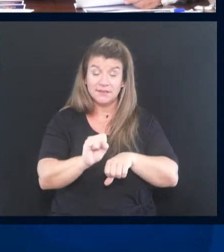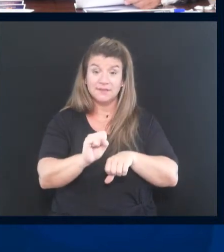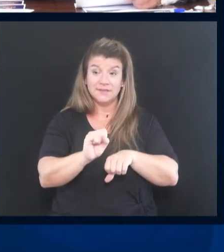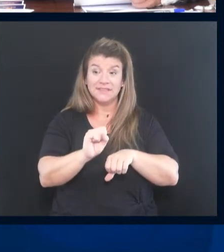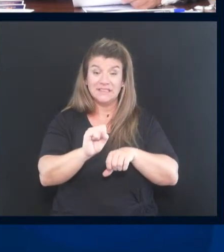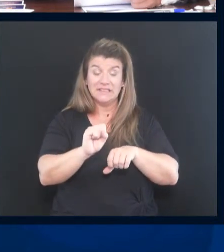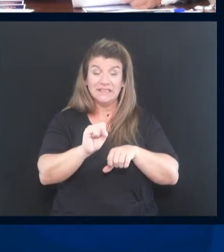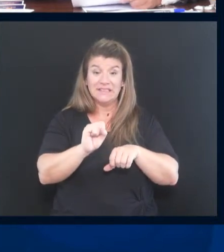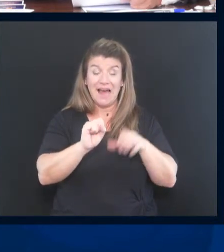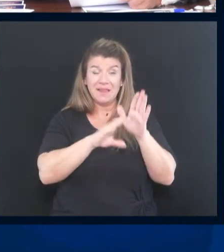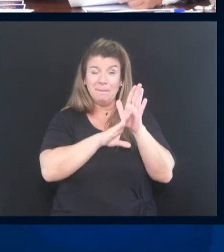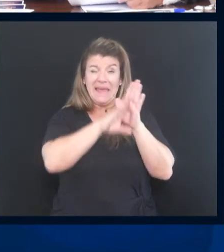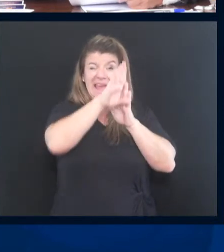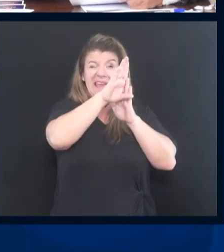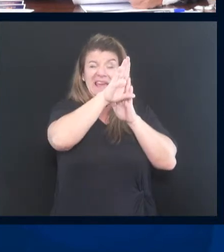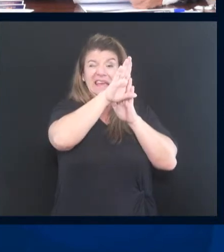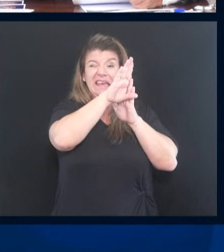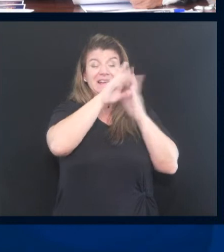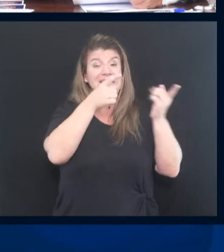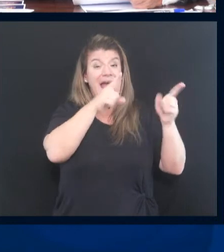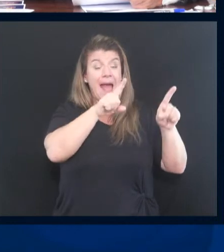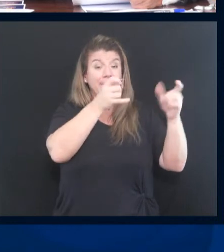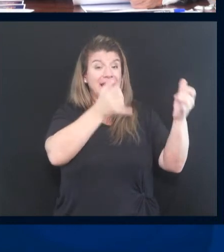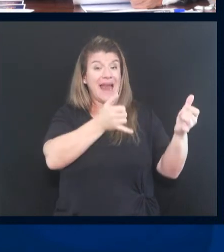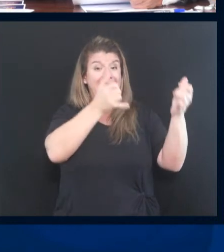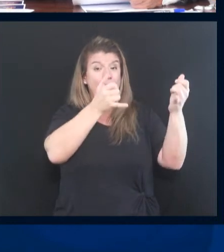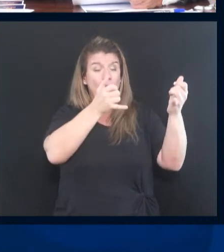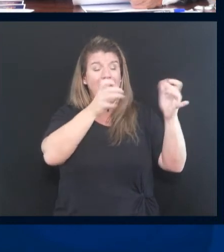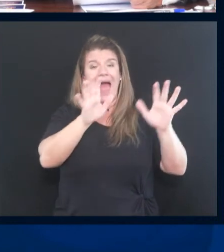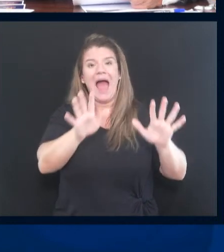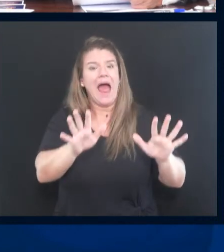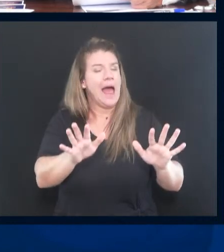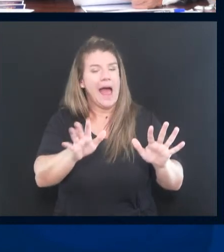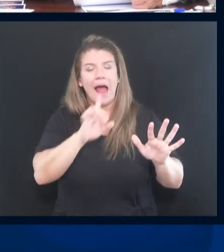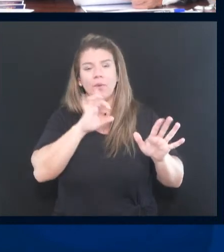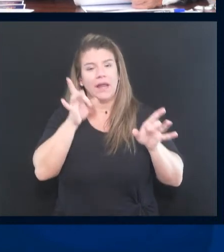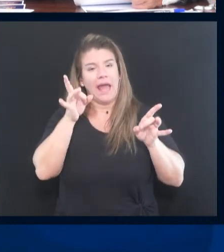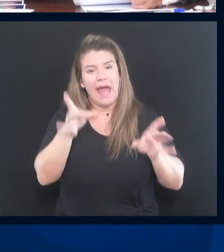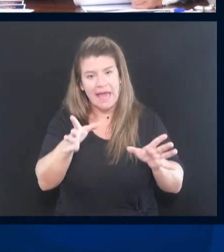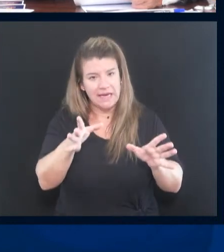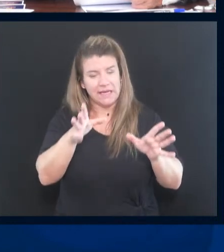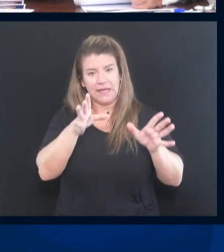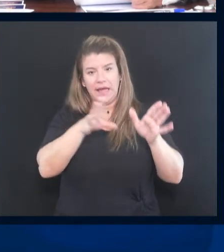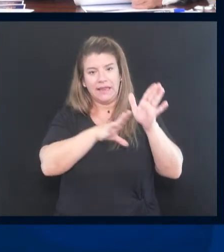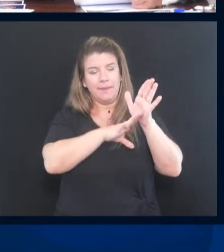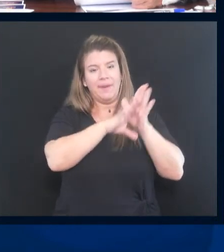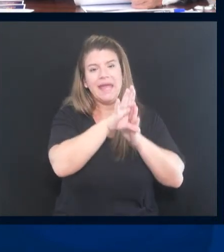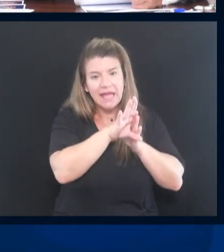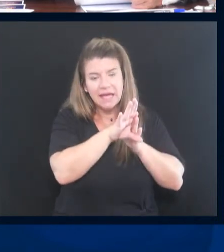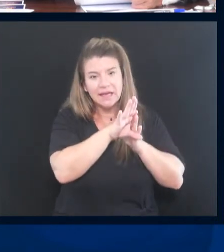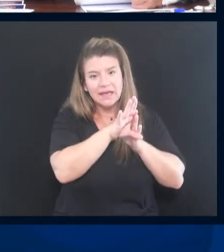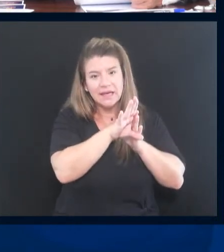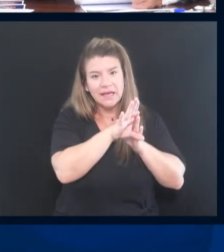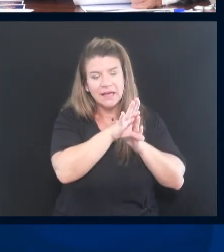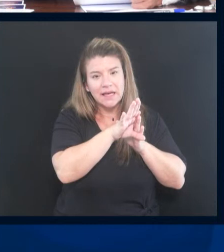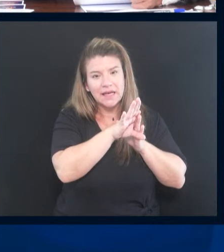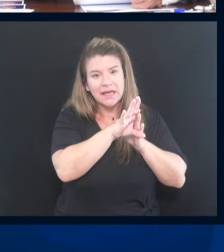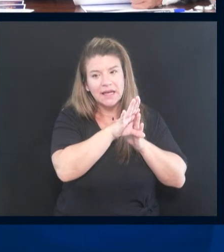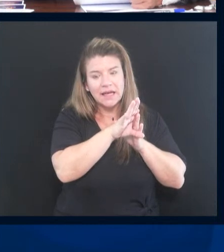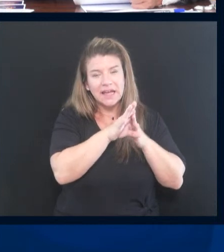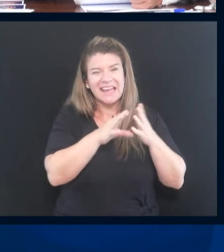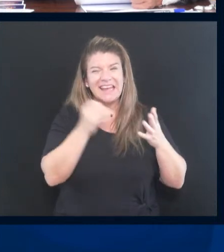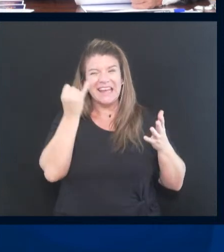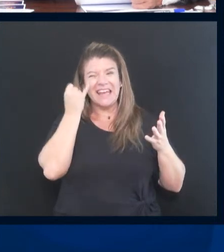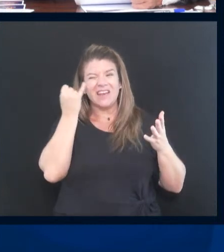on the peak. I hate like crazy that it is coming on the 20th of September. If it could have missed it